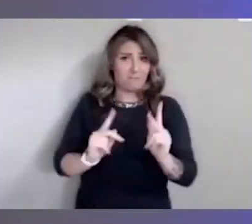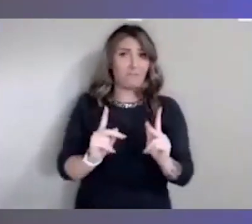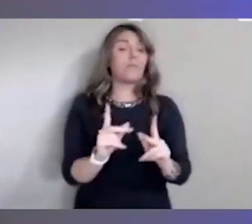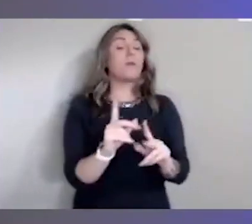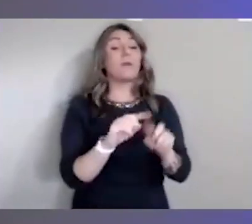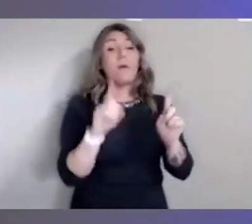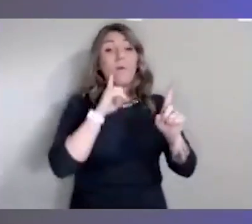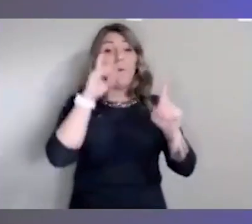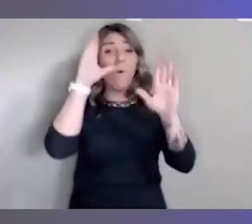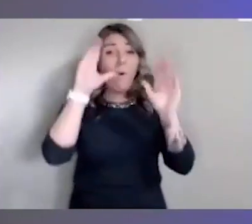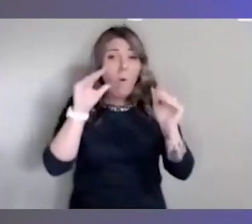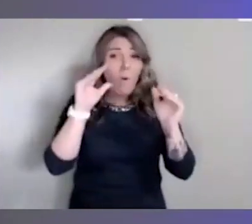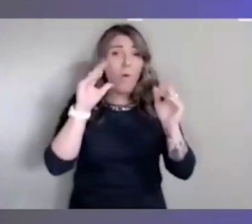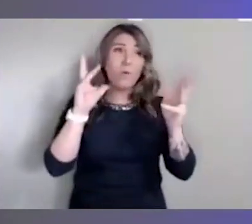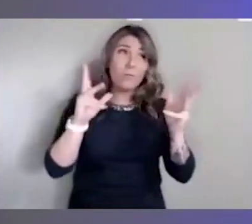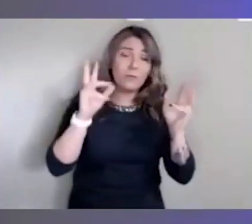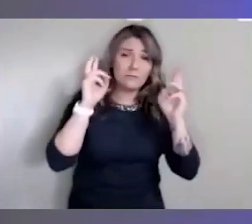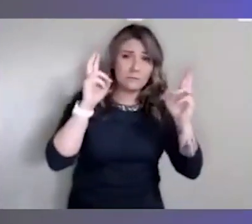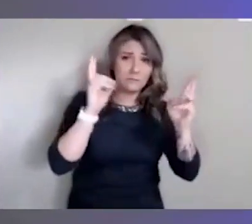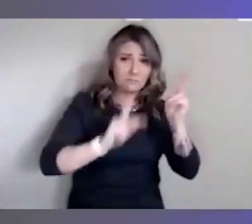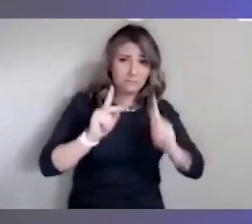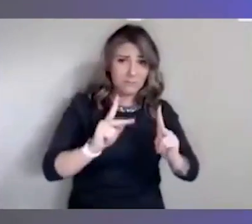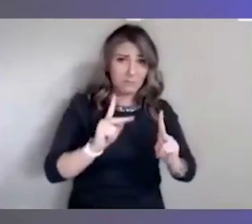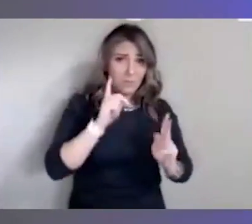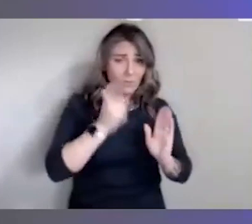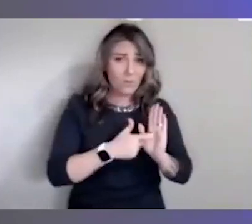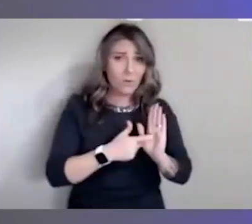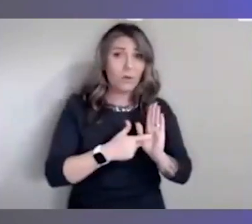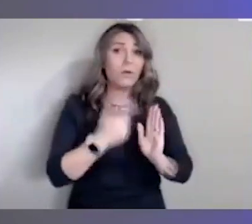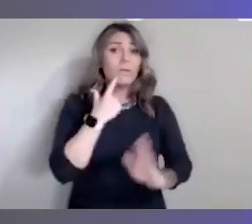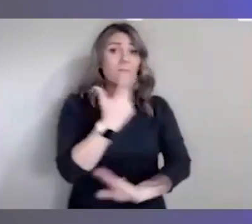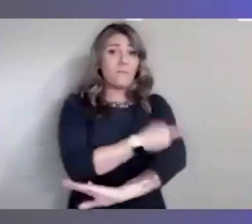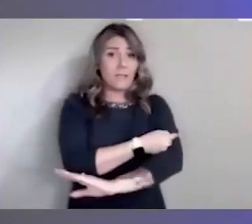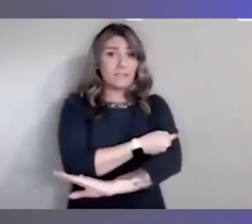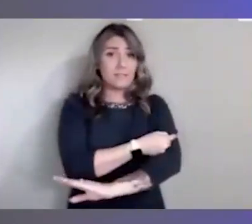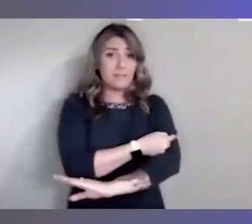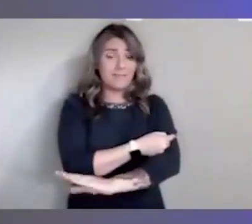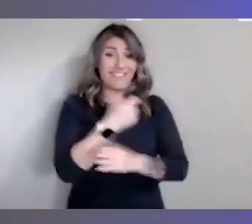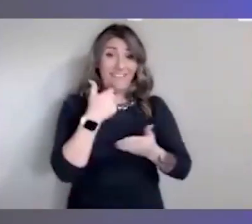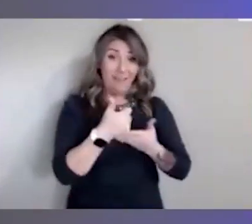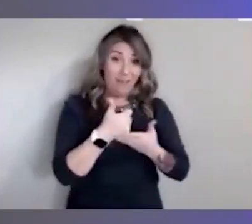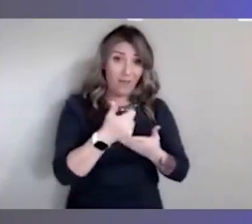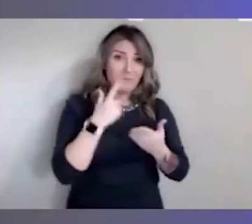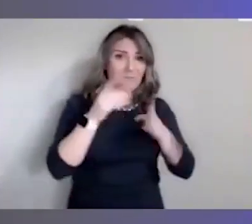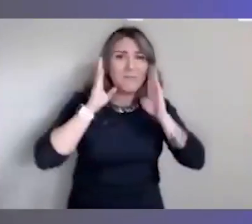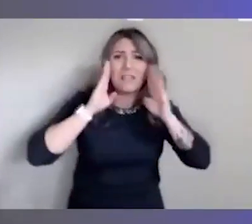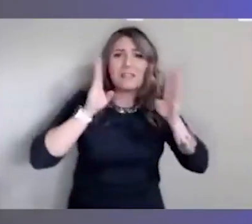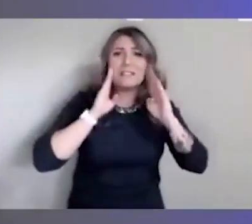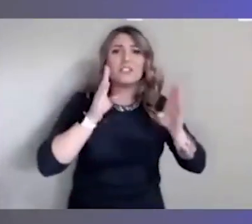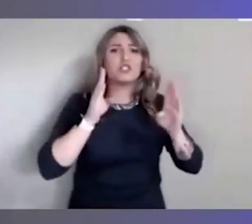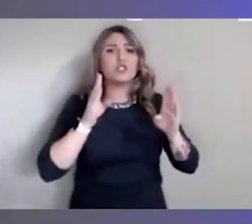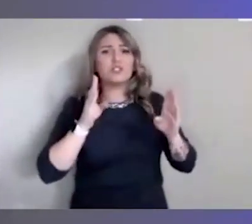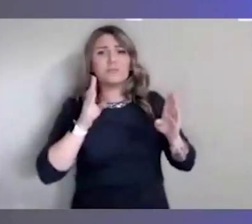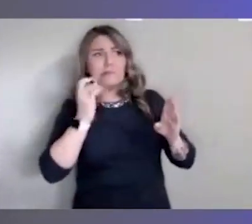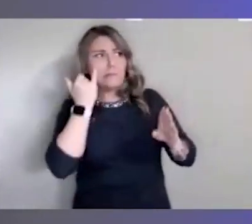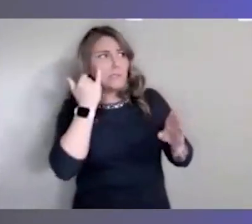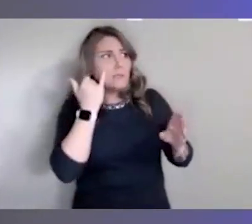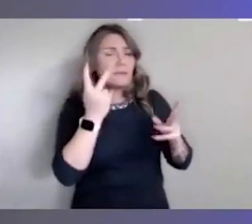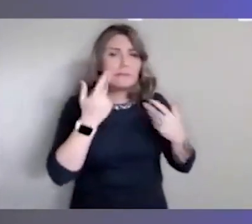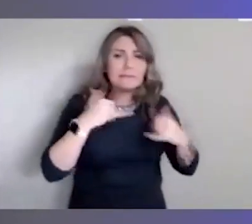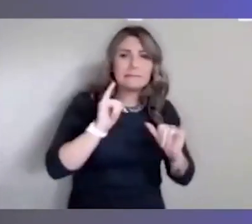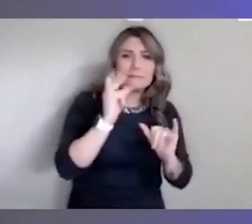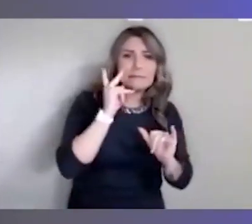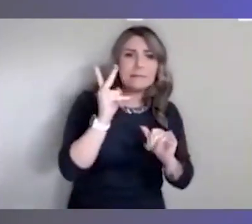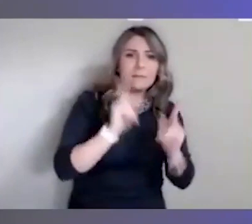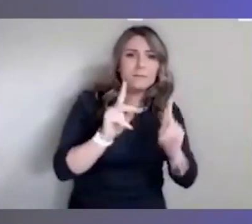that that the vaccine does help. They start paying attention. That they're going to still see people who are not vaccinated